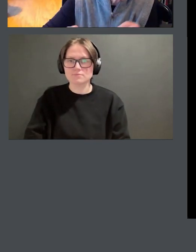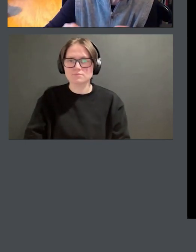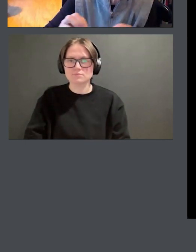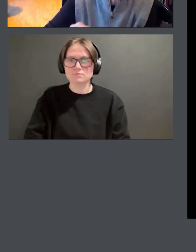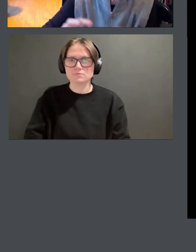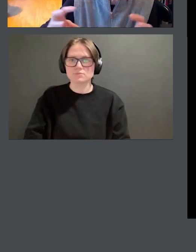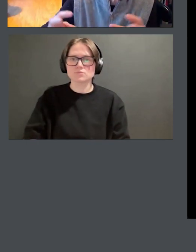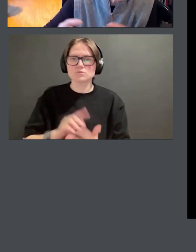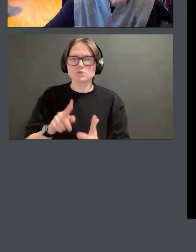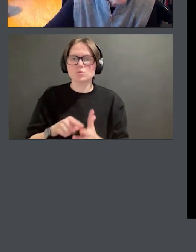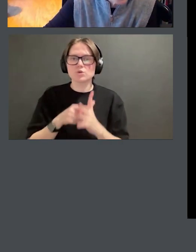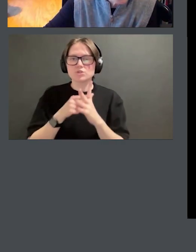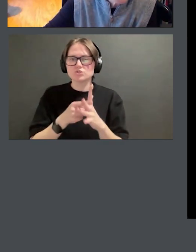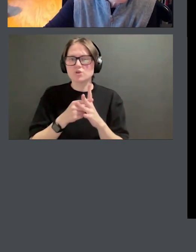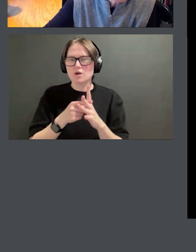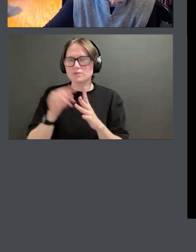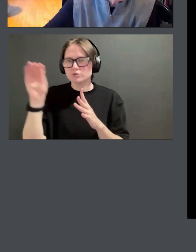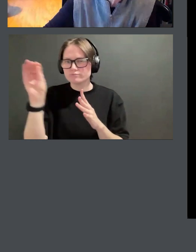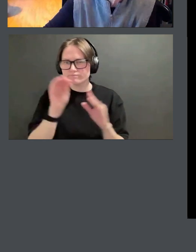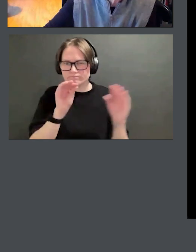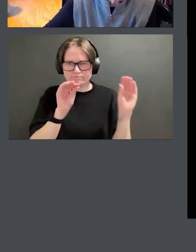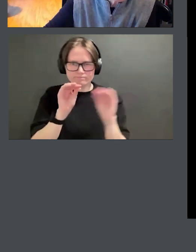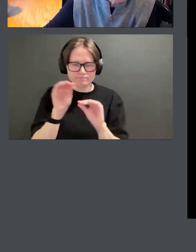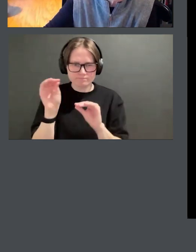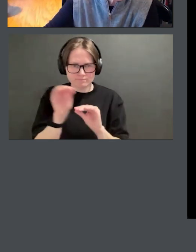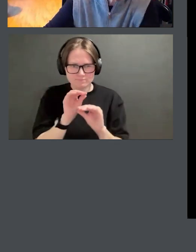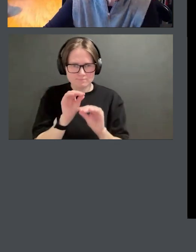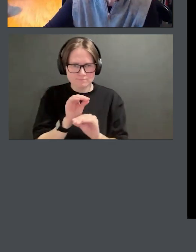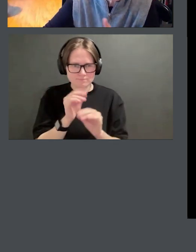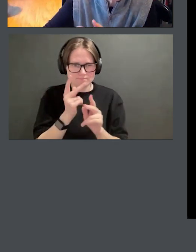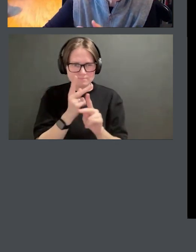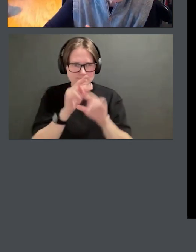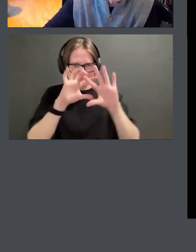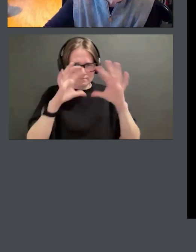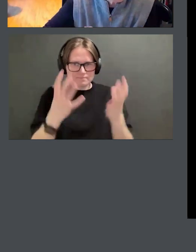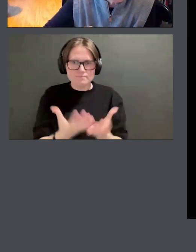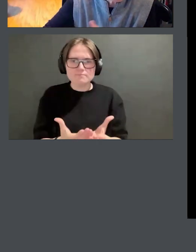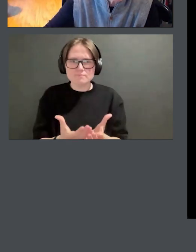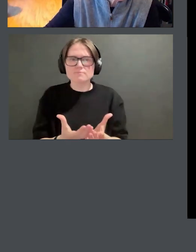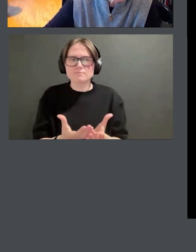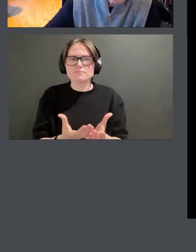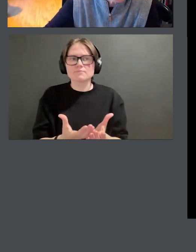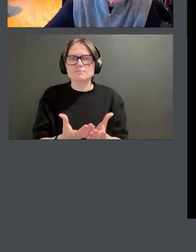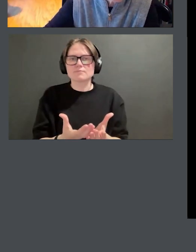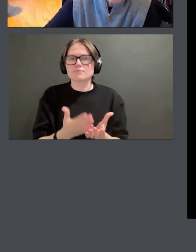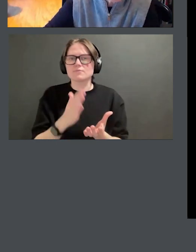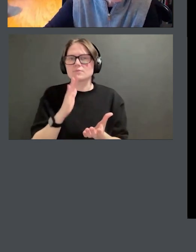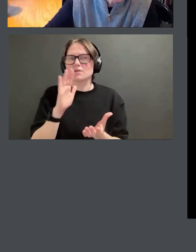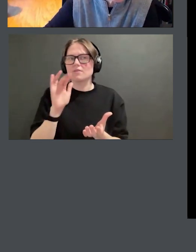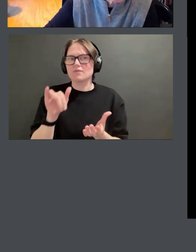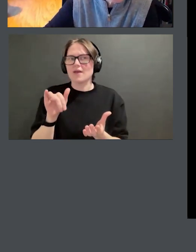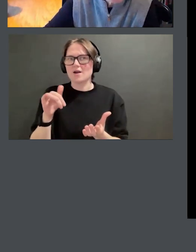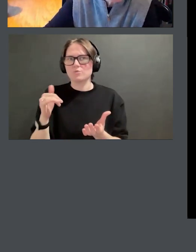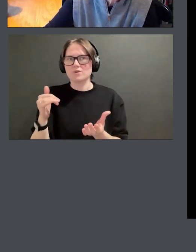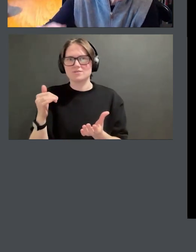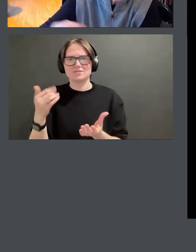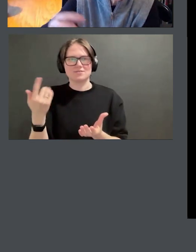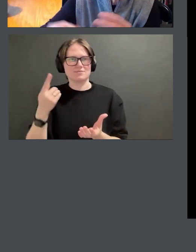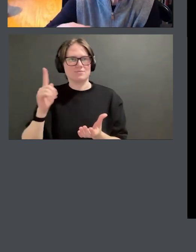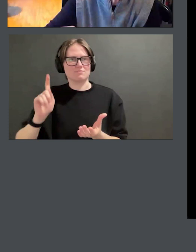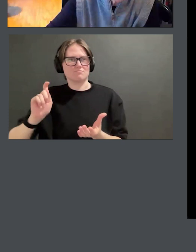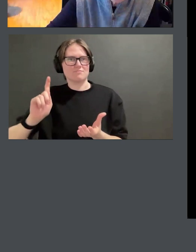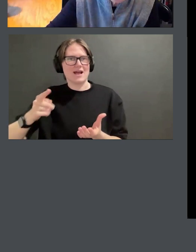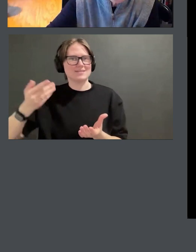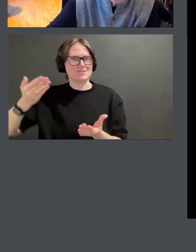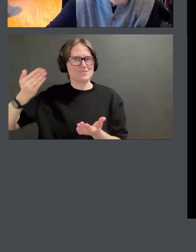pieces of the puzzle together to help us know. And this was a question that was posed after the last session, to help